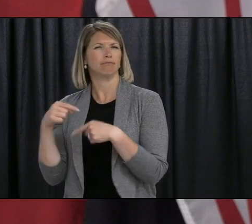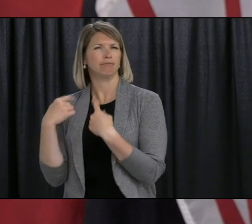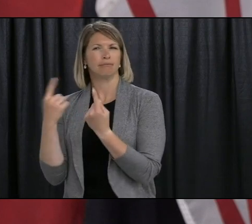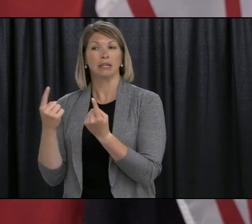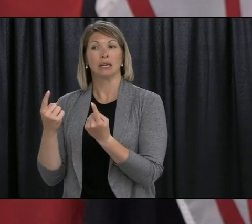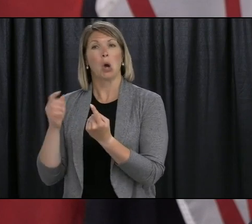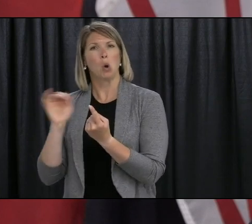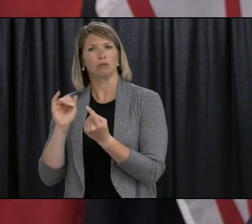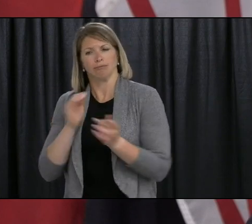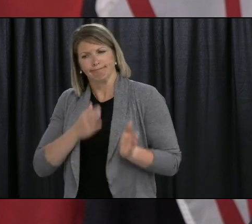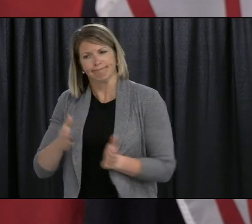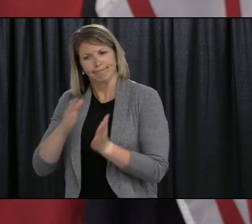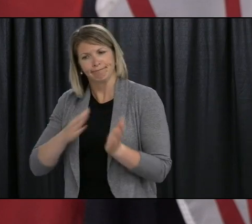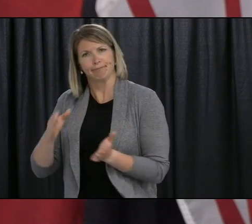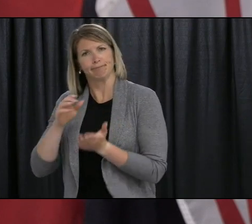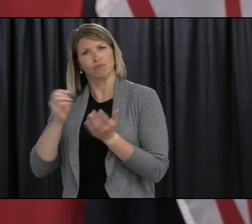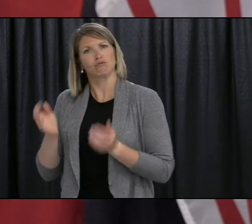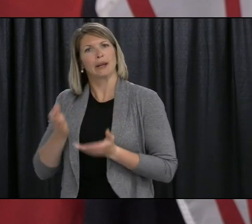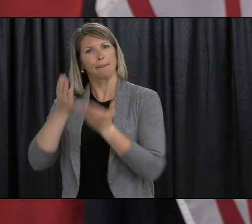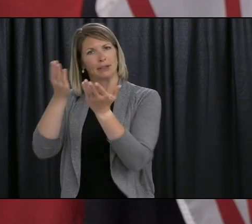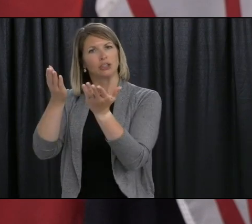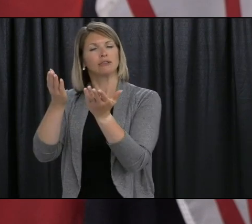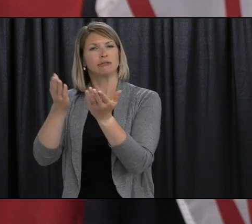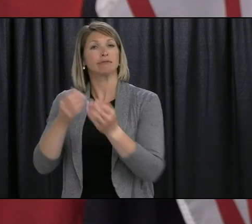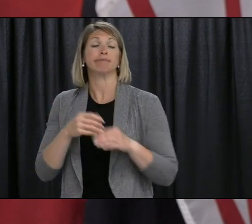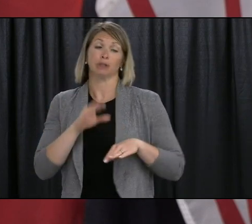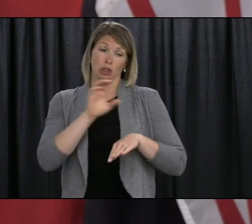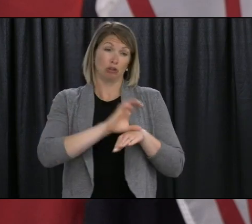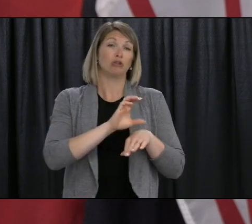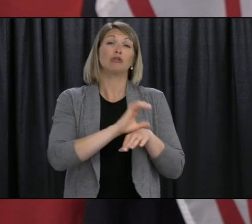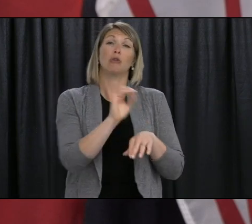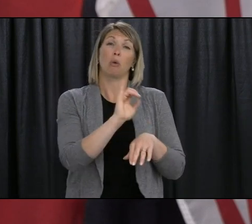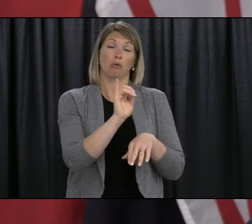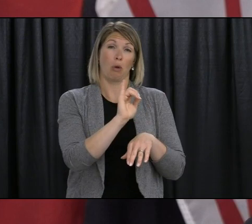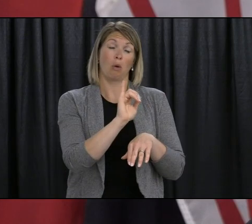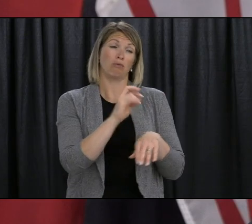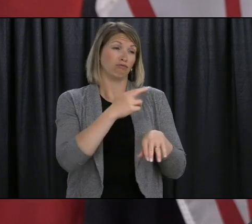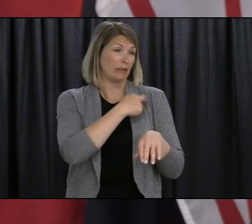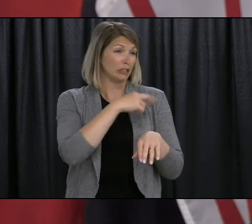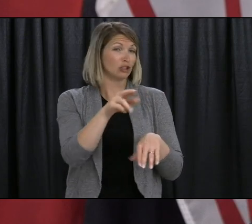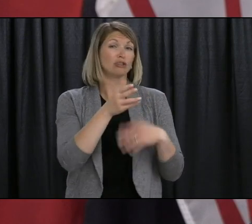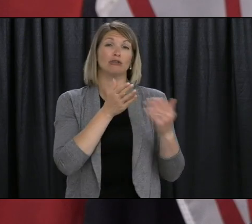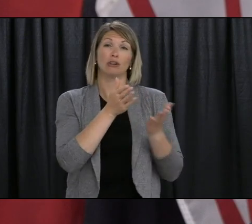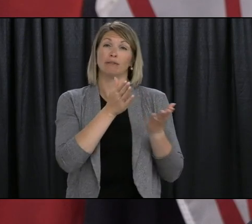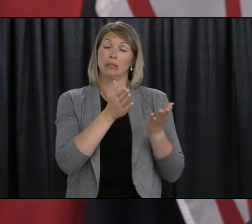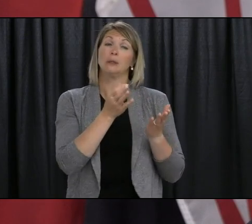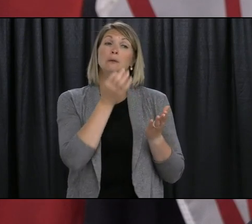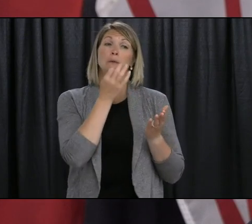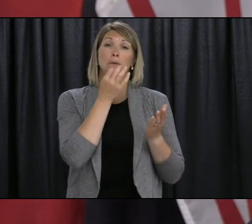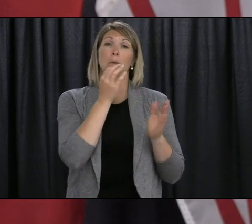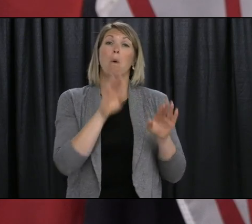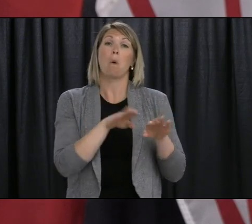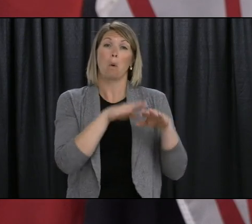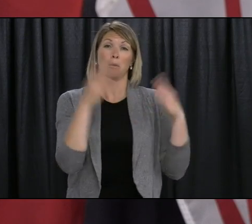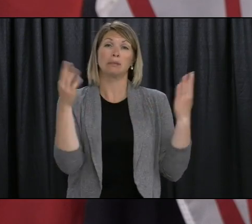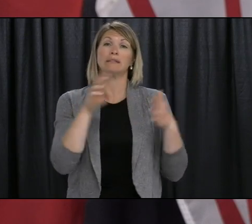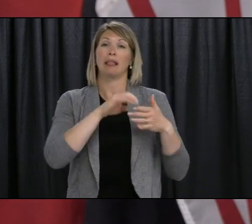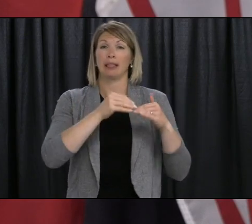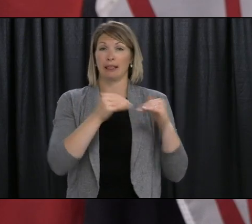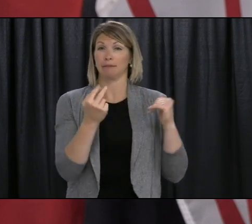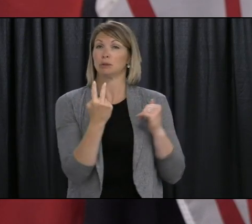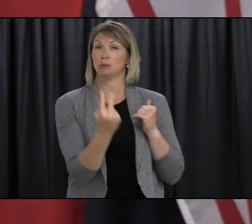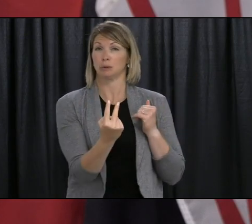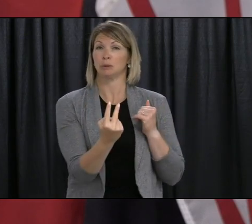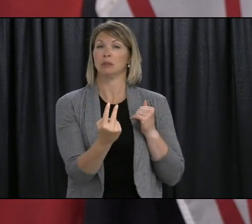to reopen. Places of worship is another example that I've just mentioned. So there's quite a bit of work that goes on behind the scenes in preparation for that